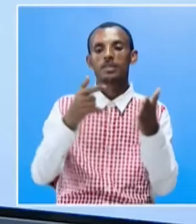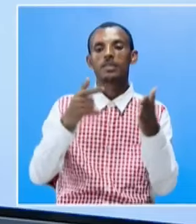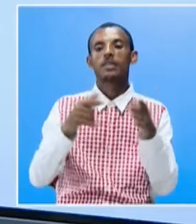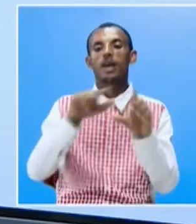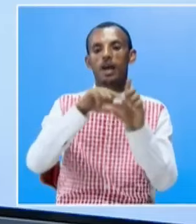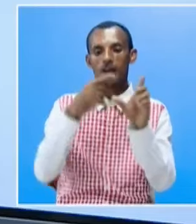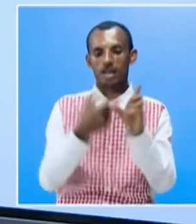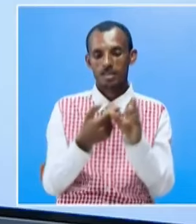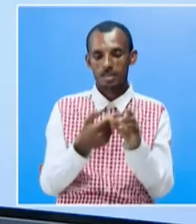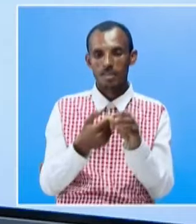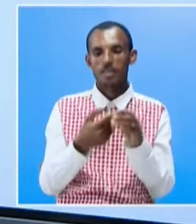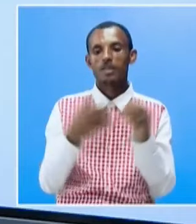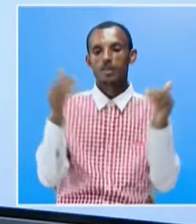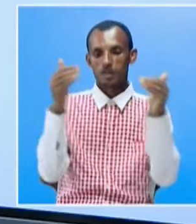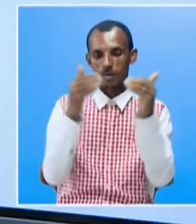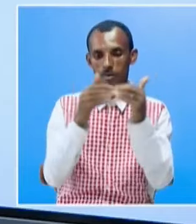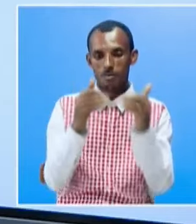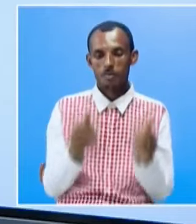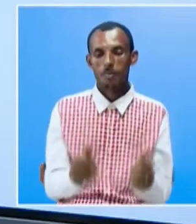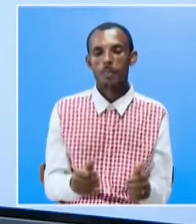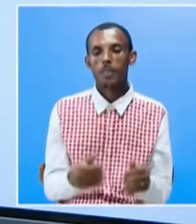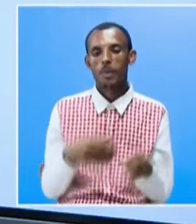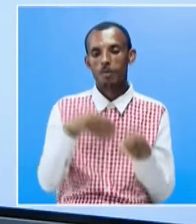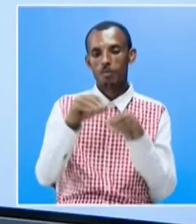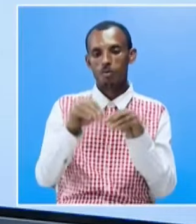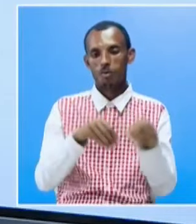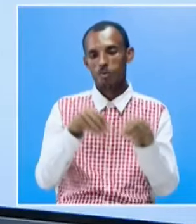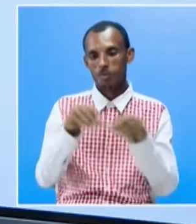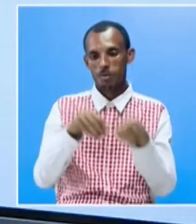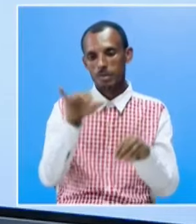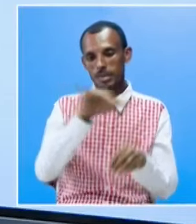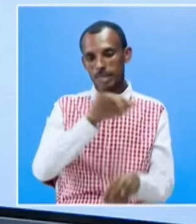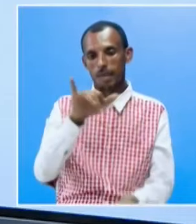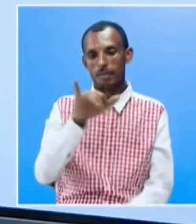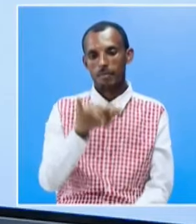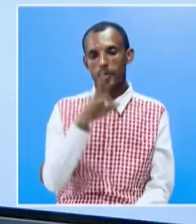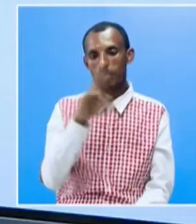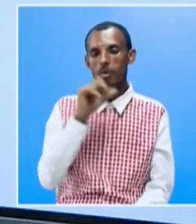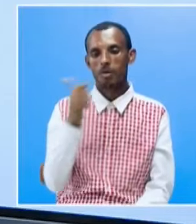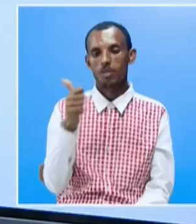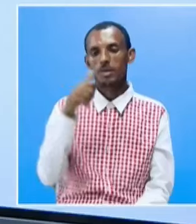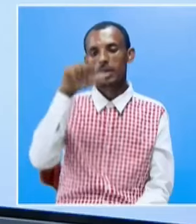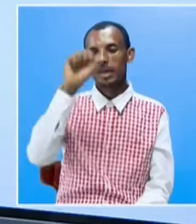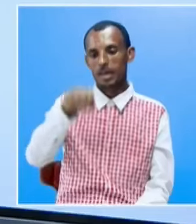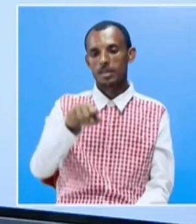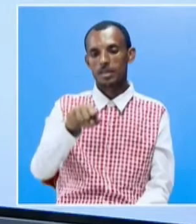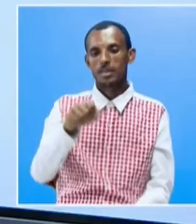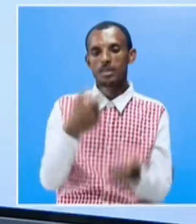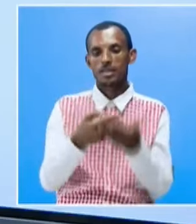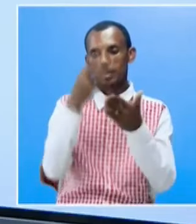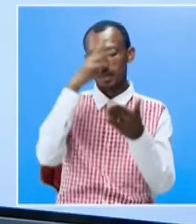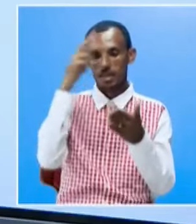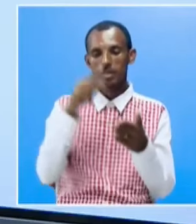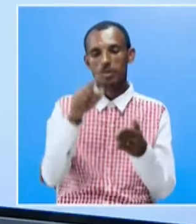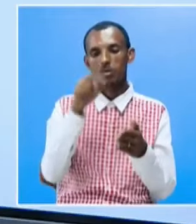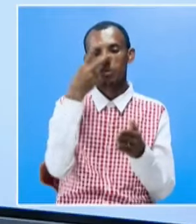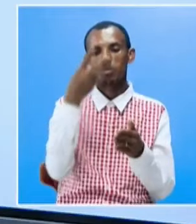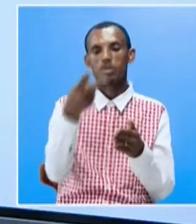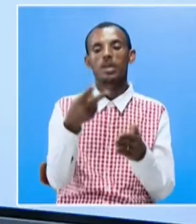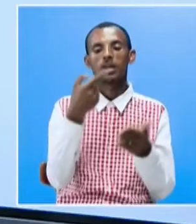one, completely fits if you move this angle on this one? Yes, in this case, as you can see,